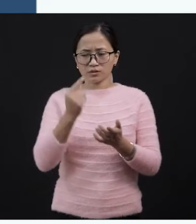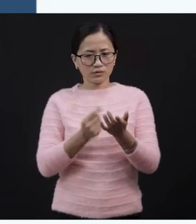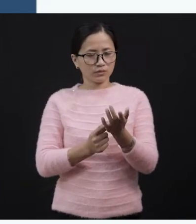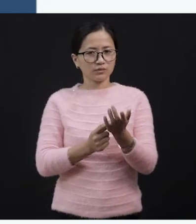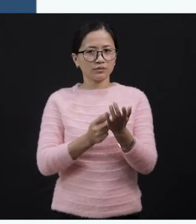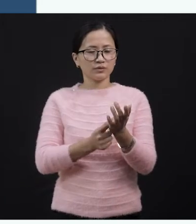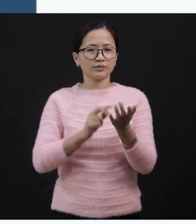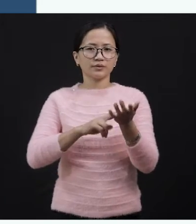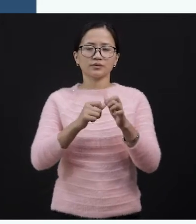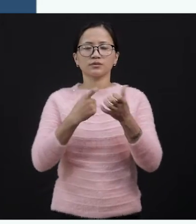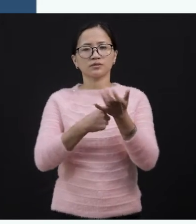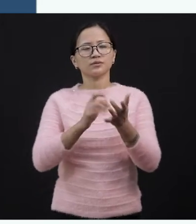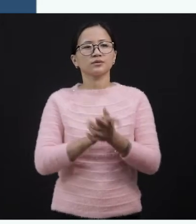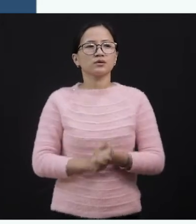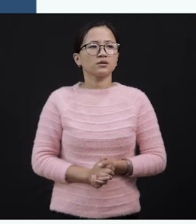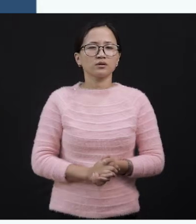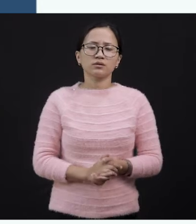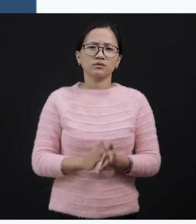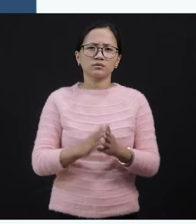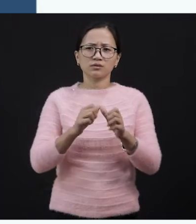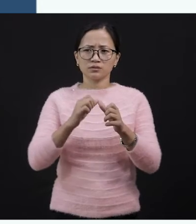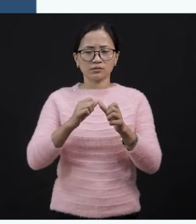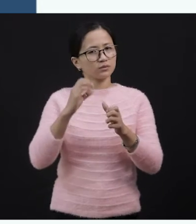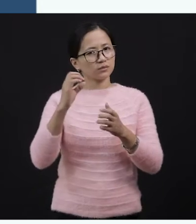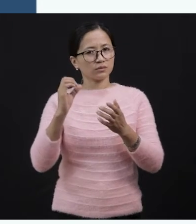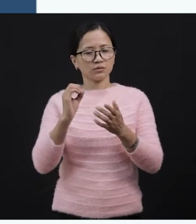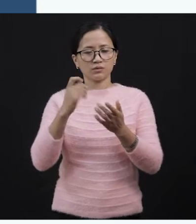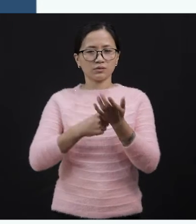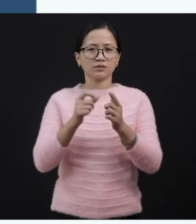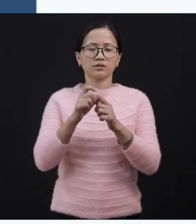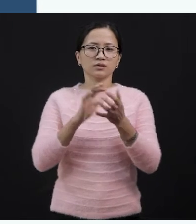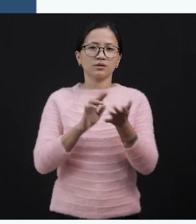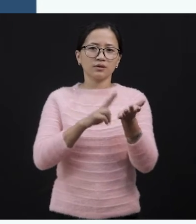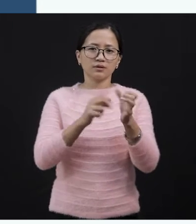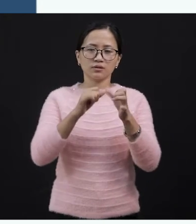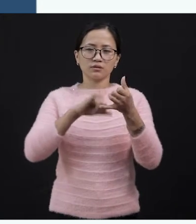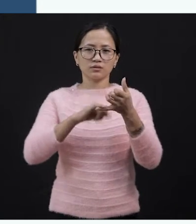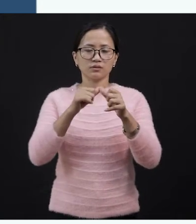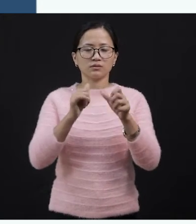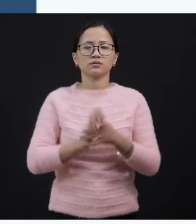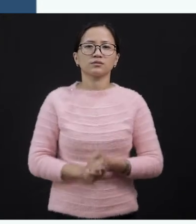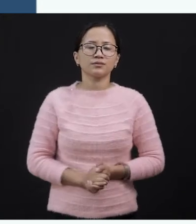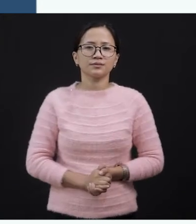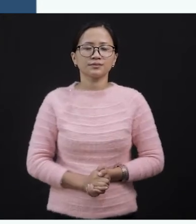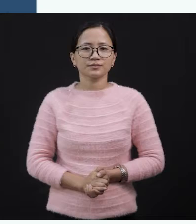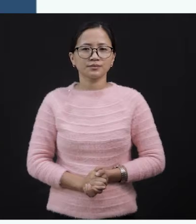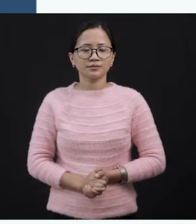Now, according to NASA, okay, according to NASA, NASA, NASA.